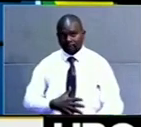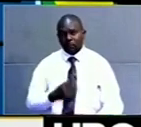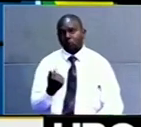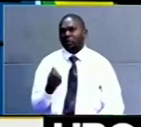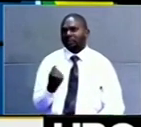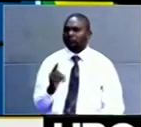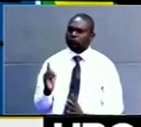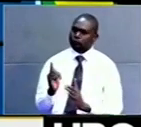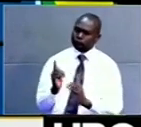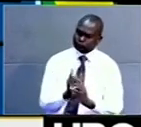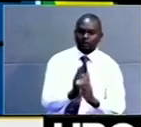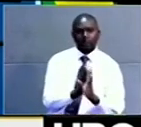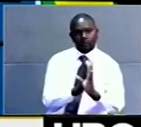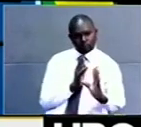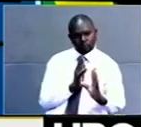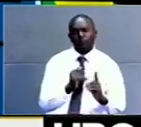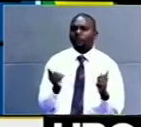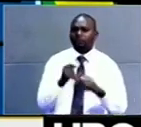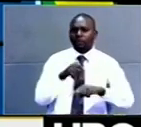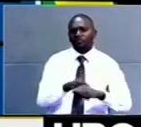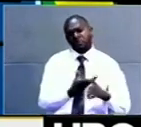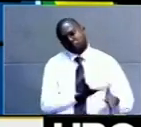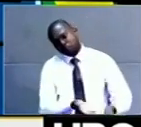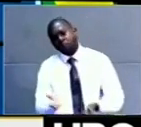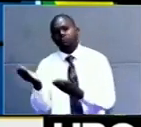line for a limited time and go away.